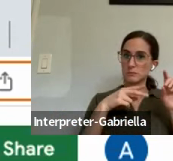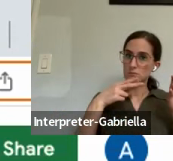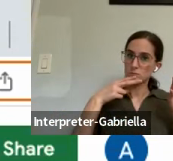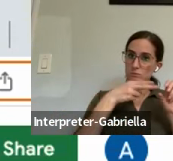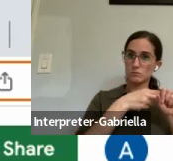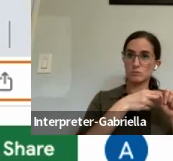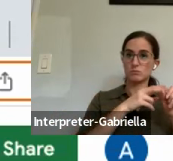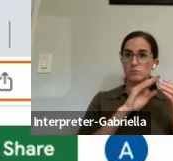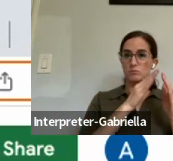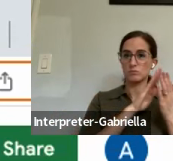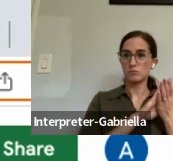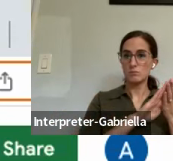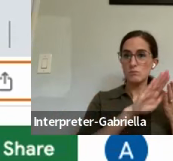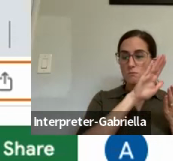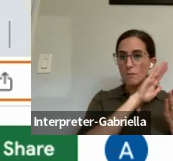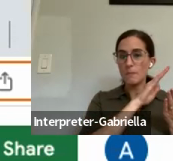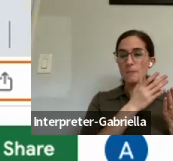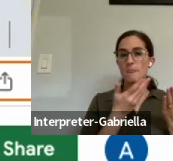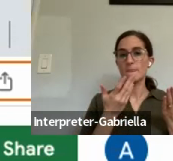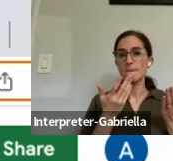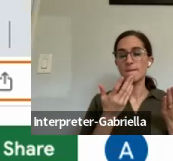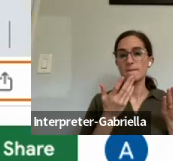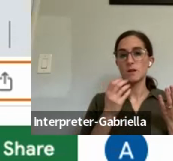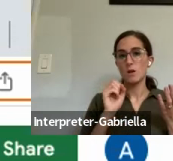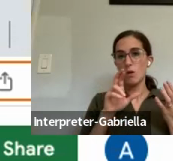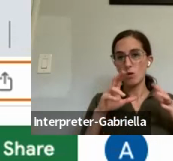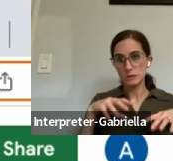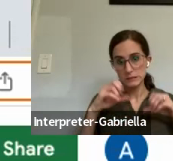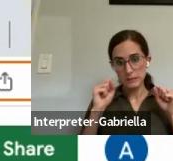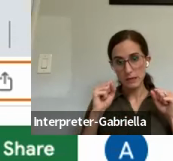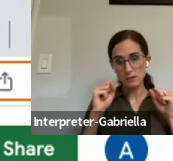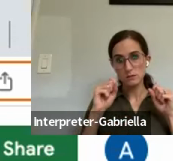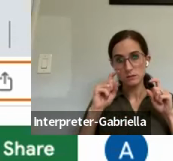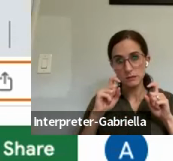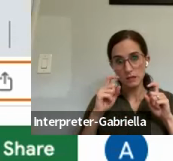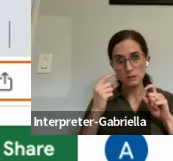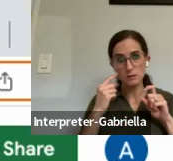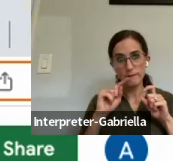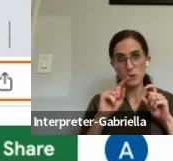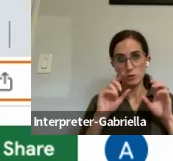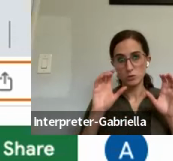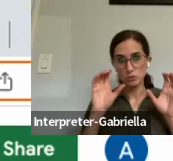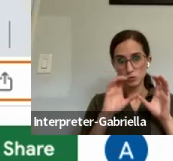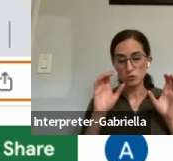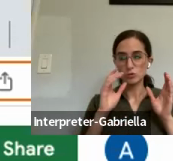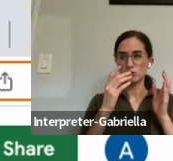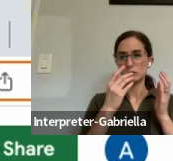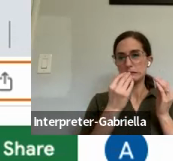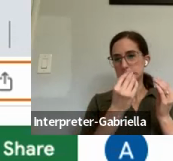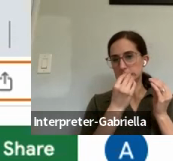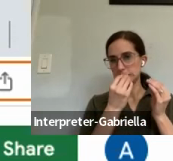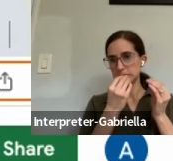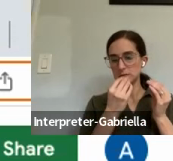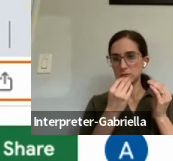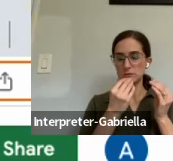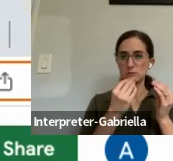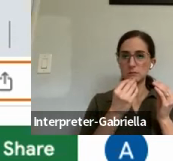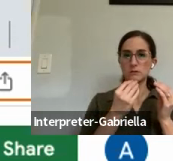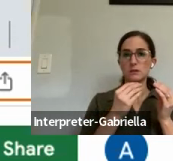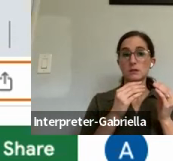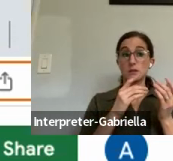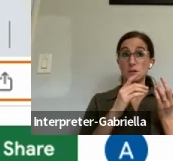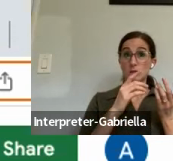to school or to be able to take certification courses is not just the cost associated, but also